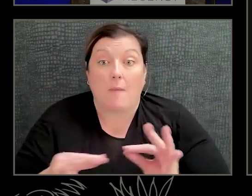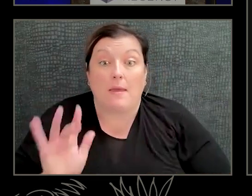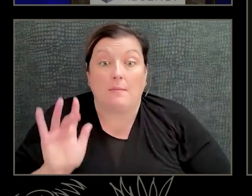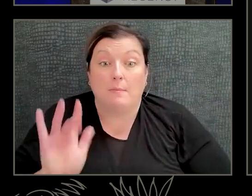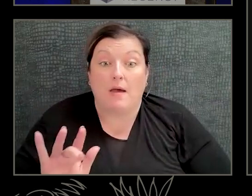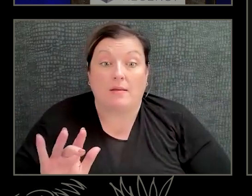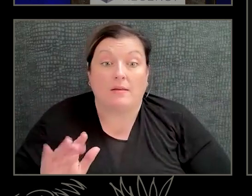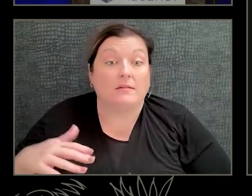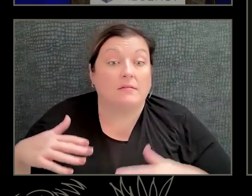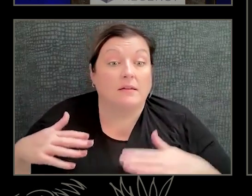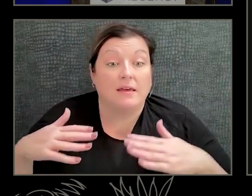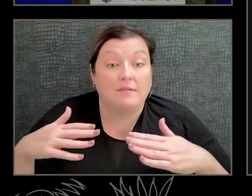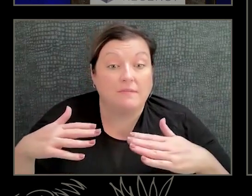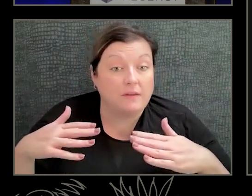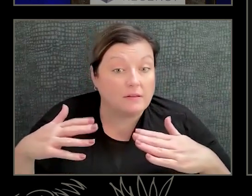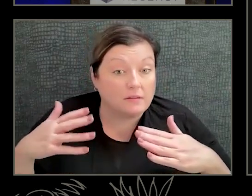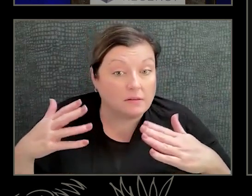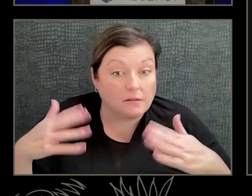box,